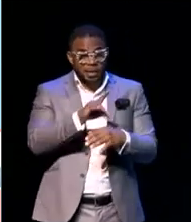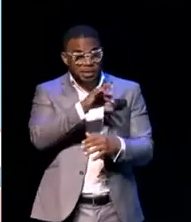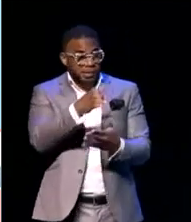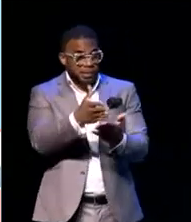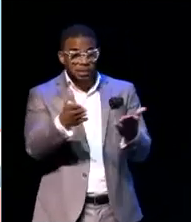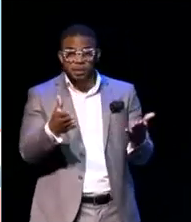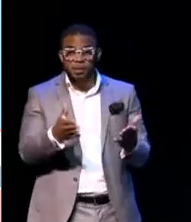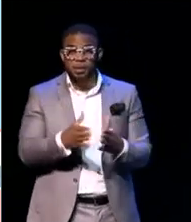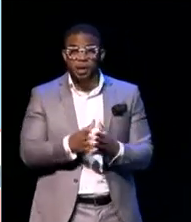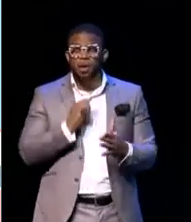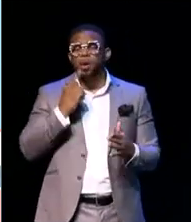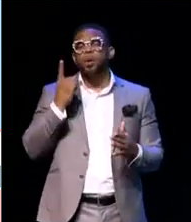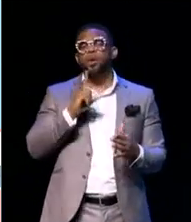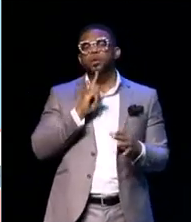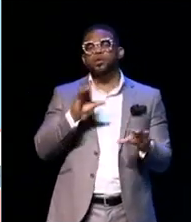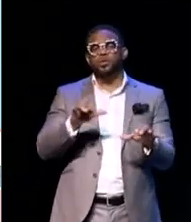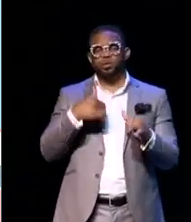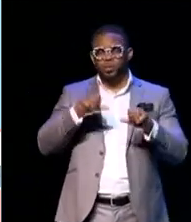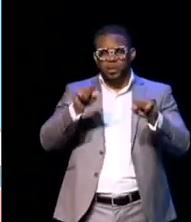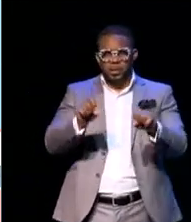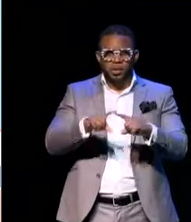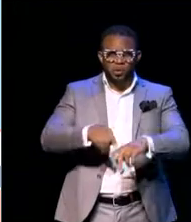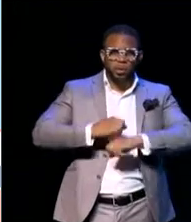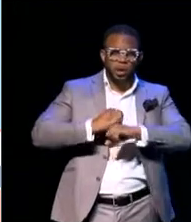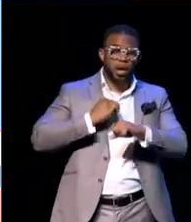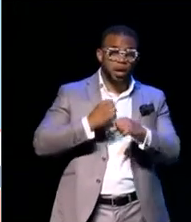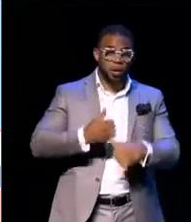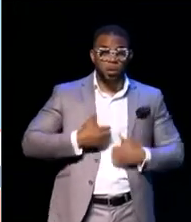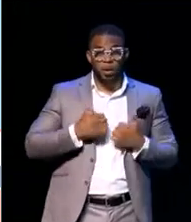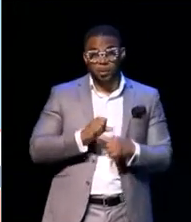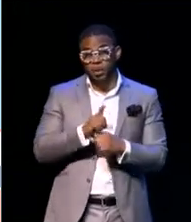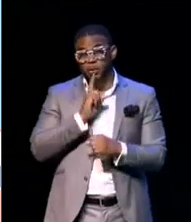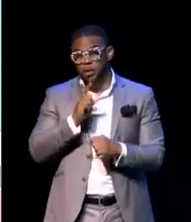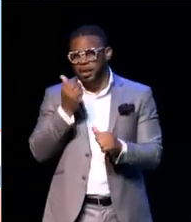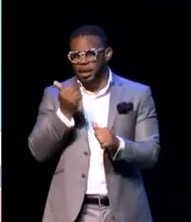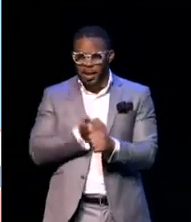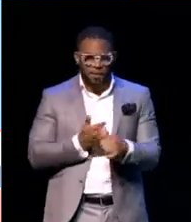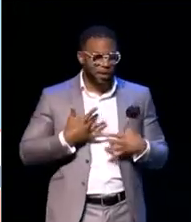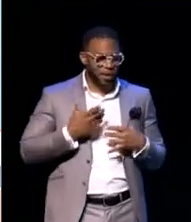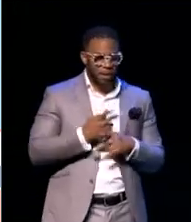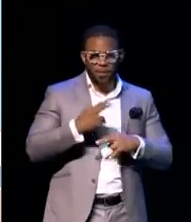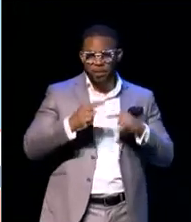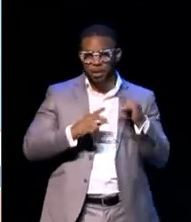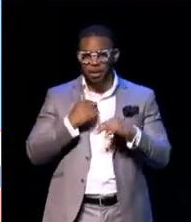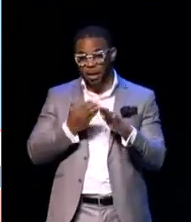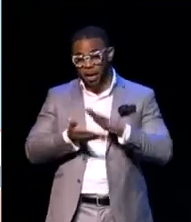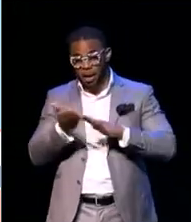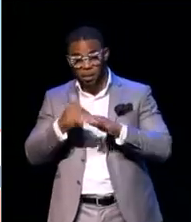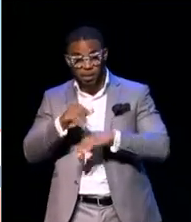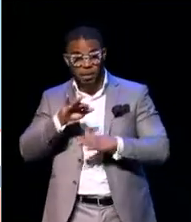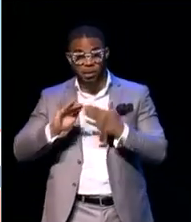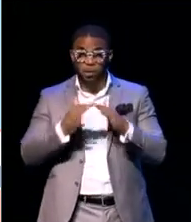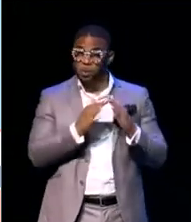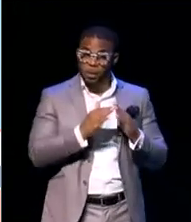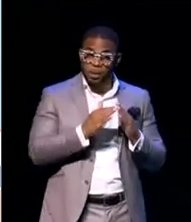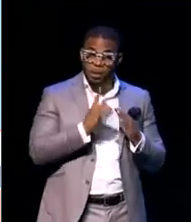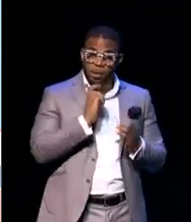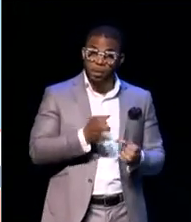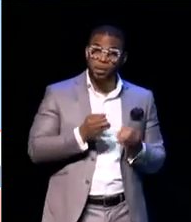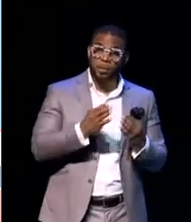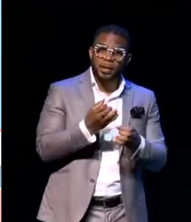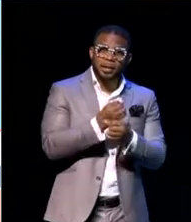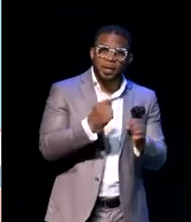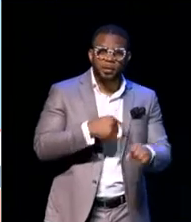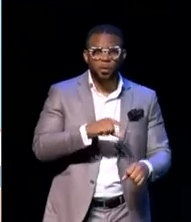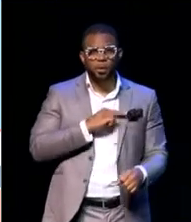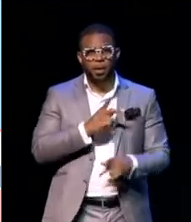District of Columbia. We're always going to do what we can to protect our residents to ensure that every healthcare facility that operates in this community is providing